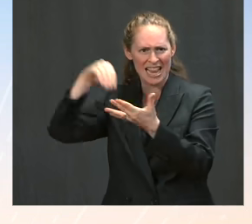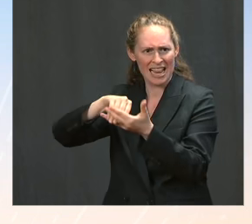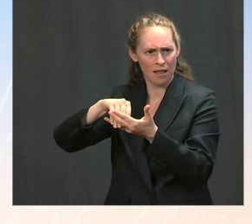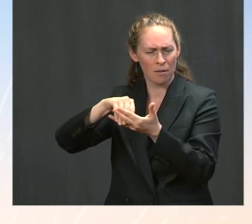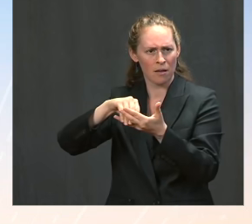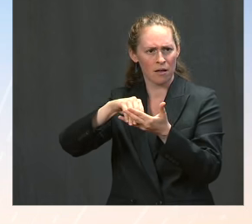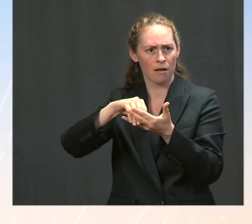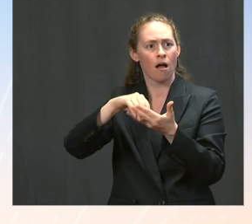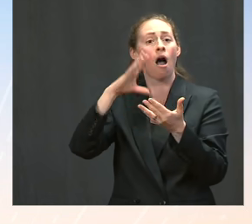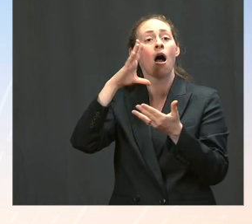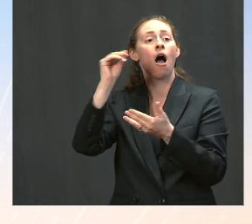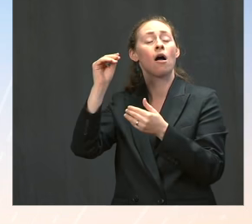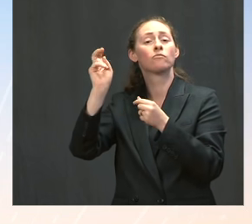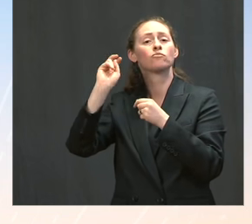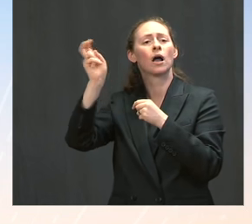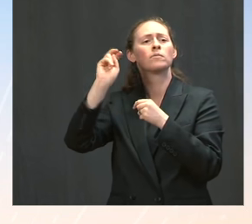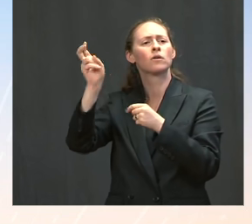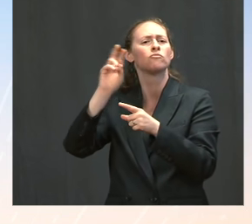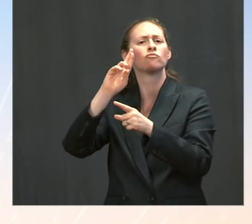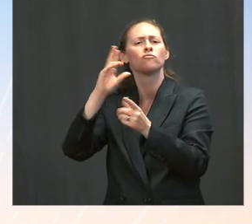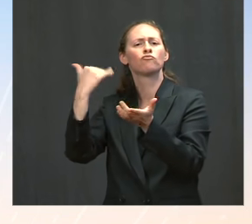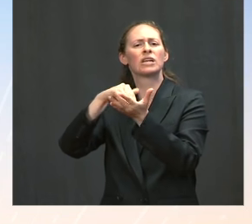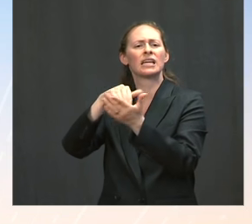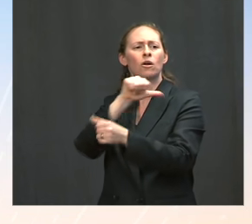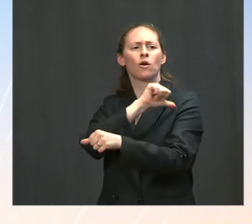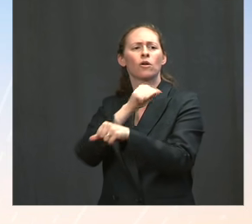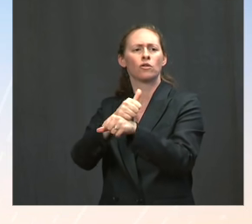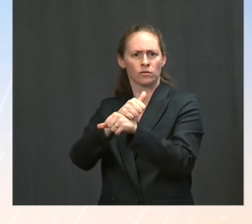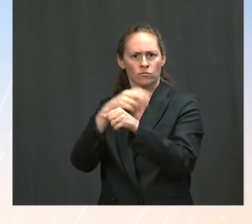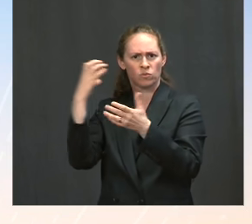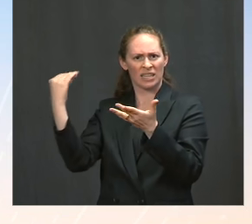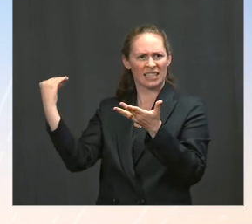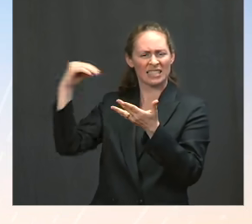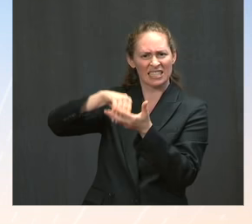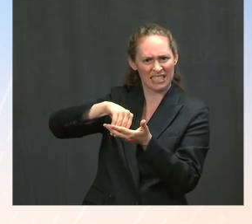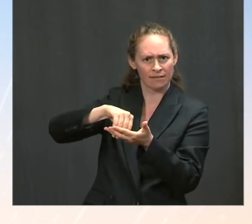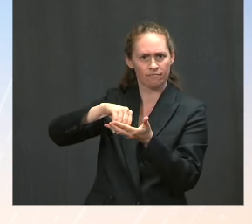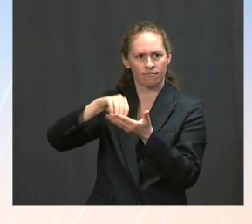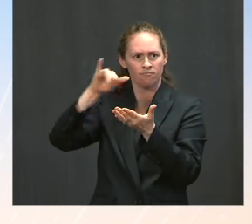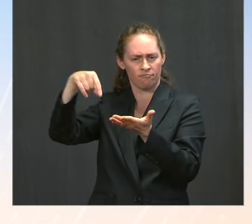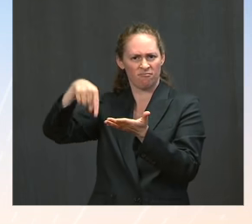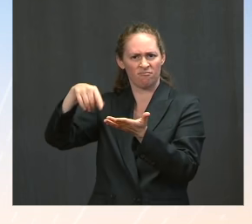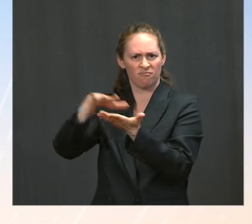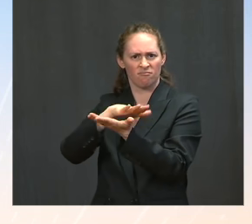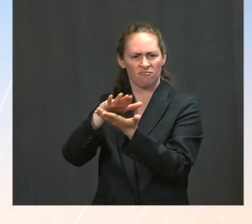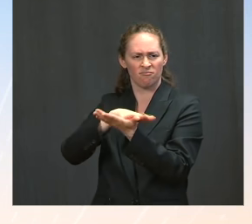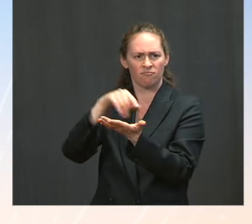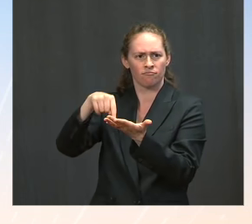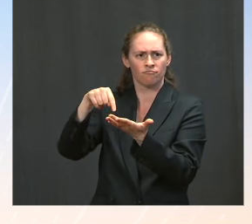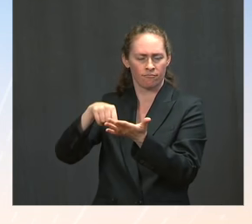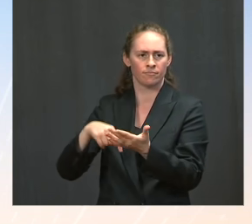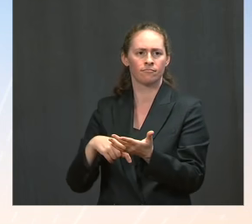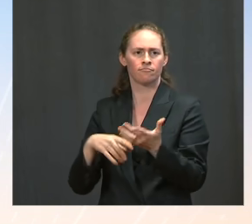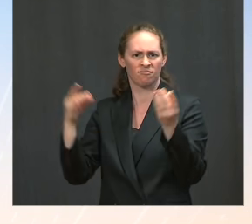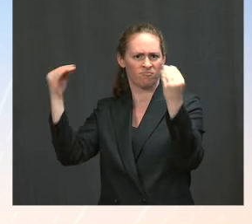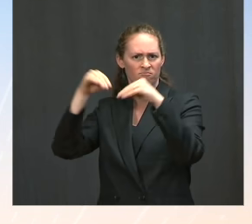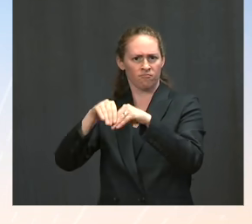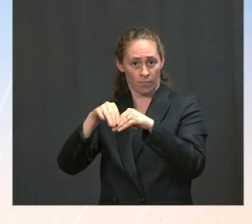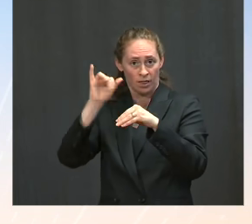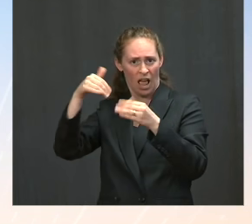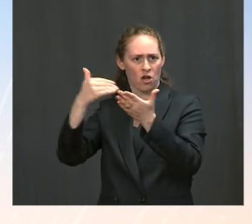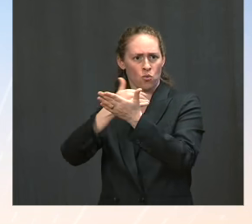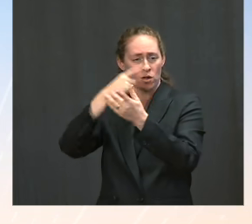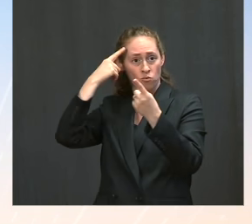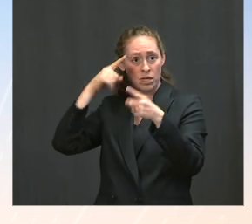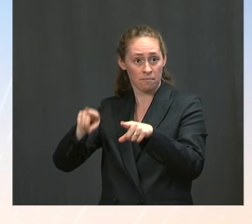reauthorization bill that passed out of his committee are also included in the infrastructure agreement.